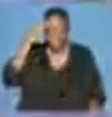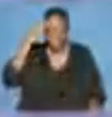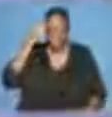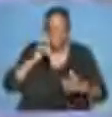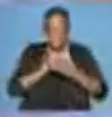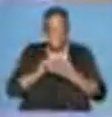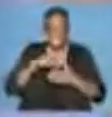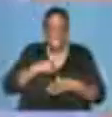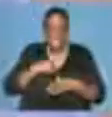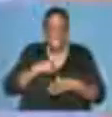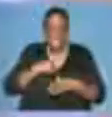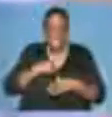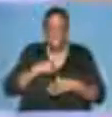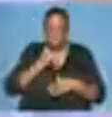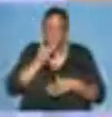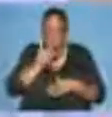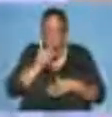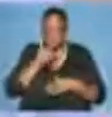contractor. I have no further